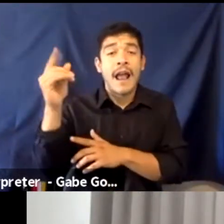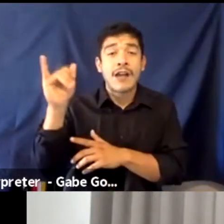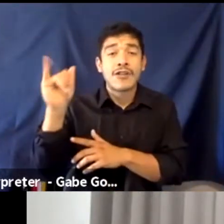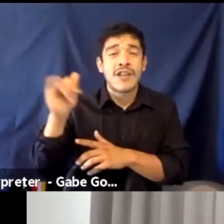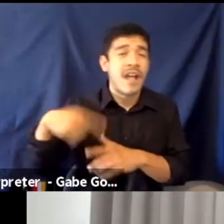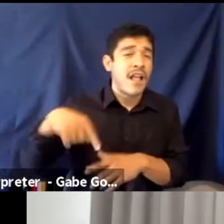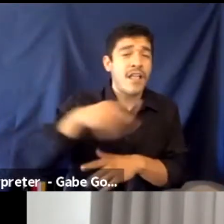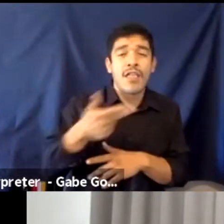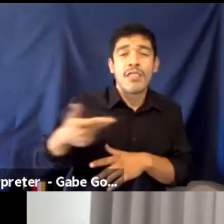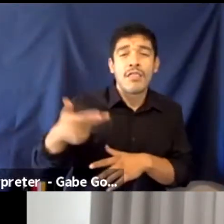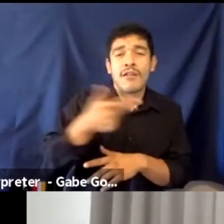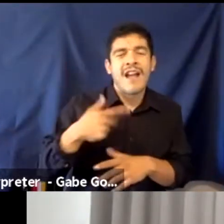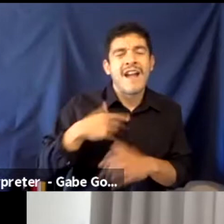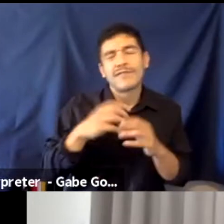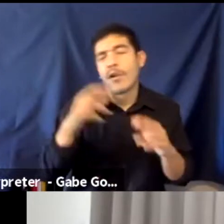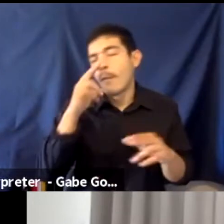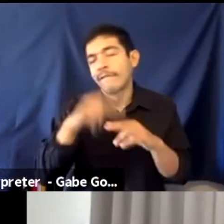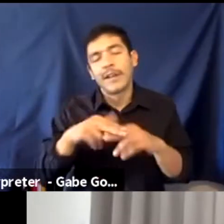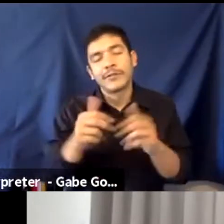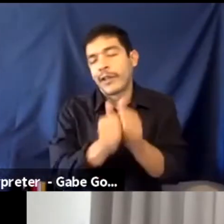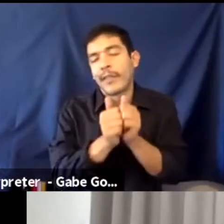we just had so much fun together.